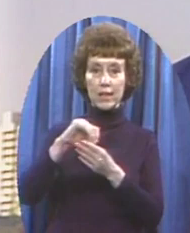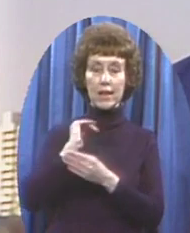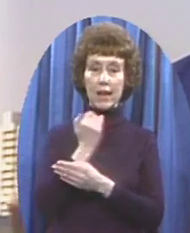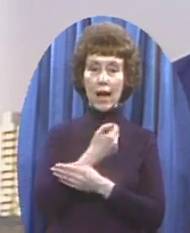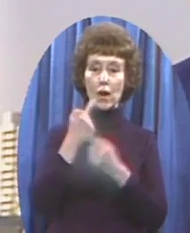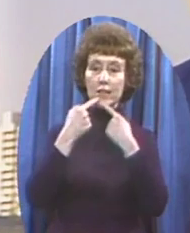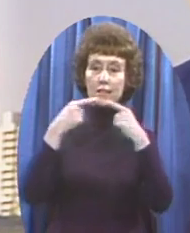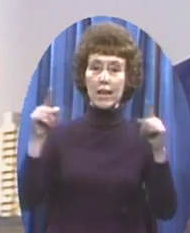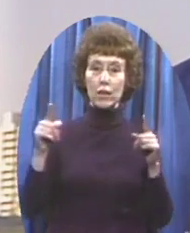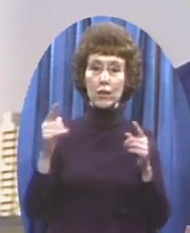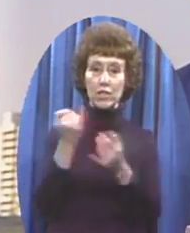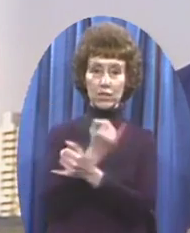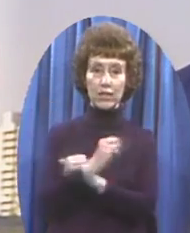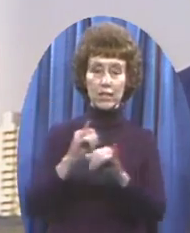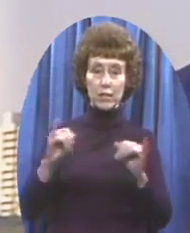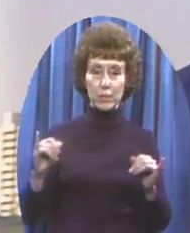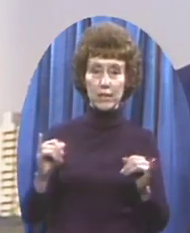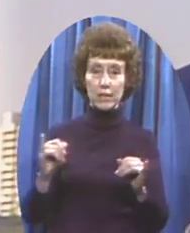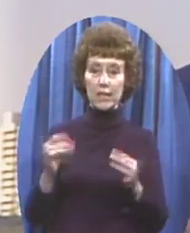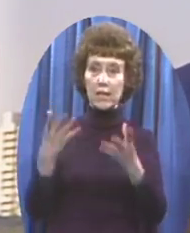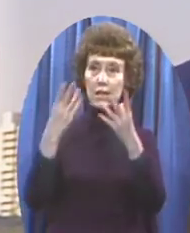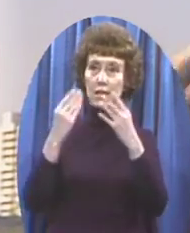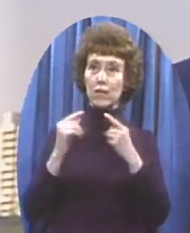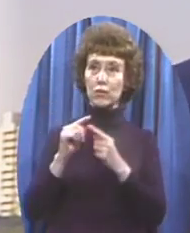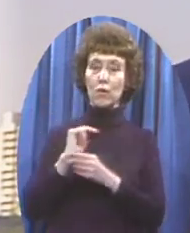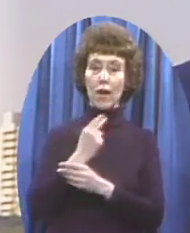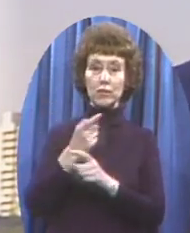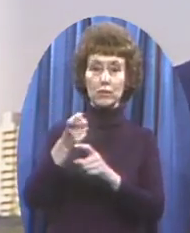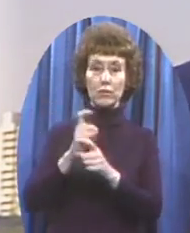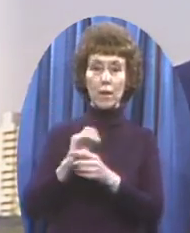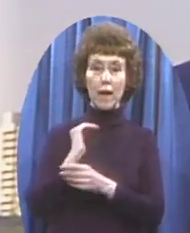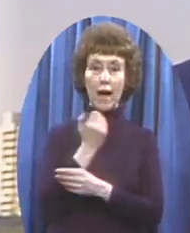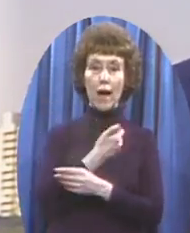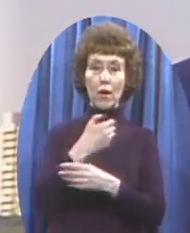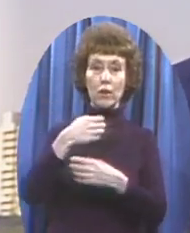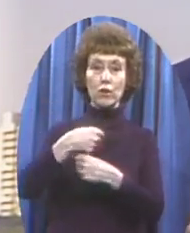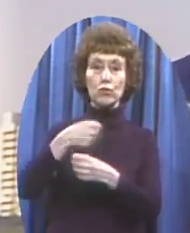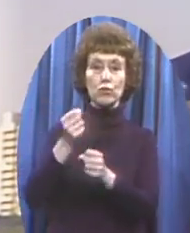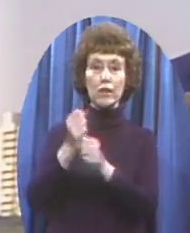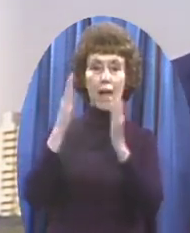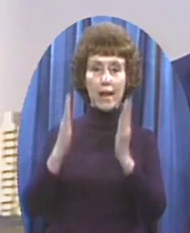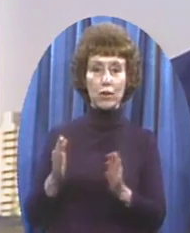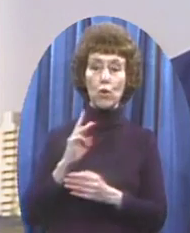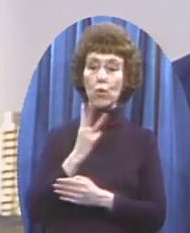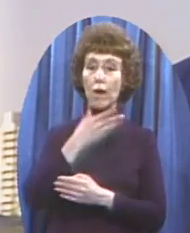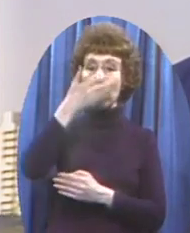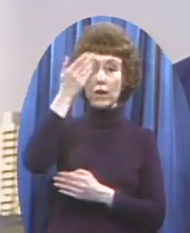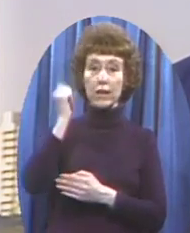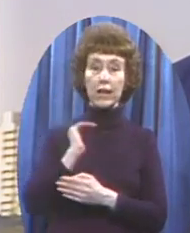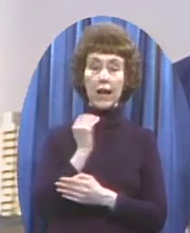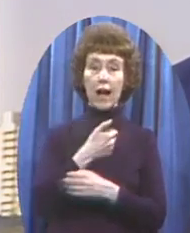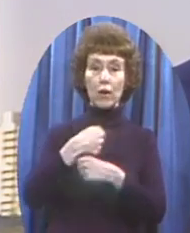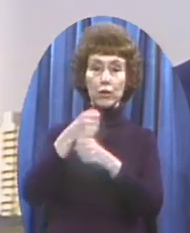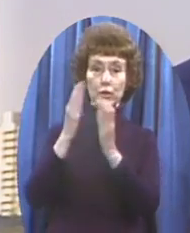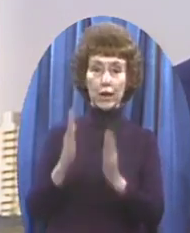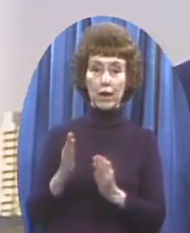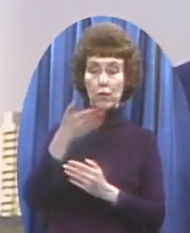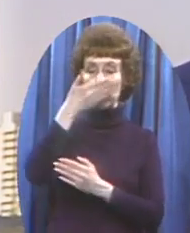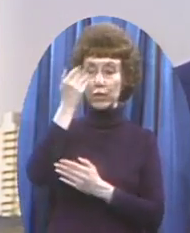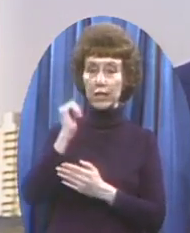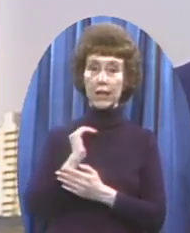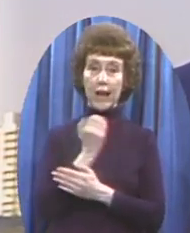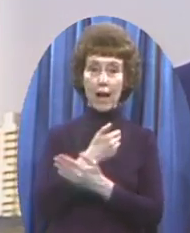from the statement endowed by our creator. Well, we're forgetting our creator, and we're forgetting the nature of those rights, and we're going for